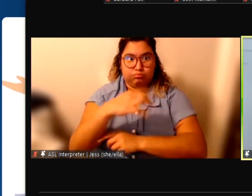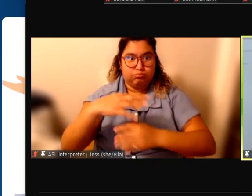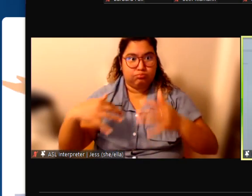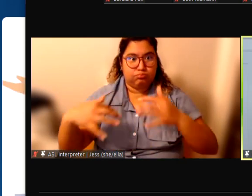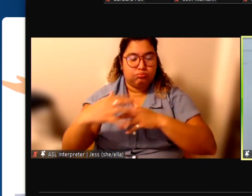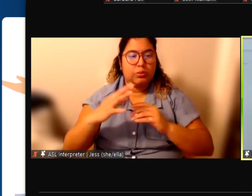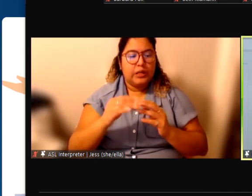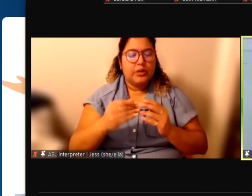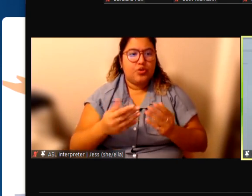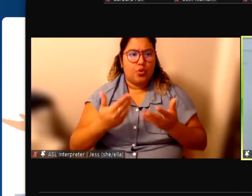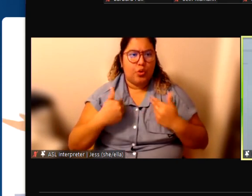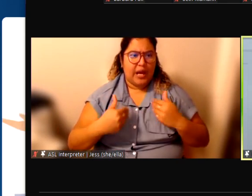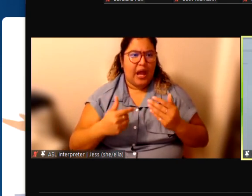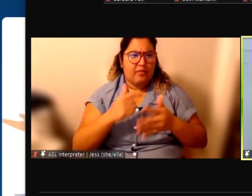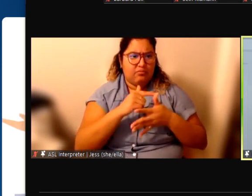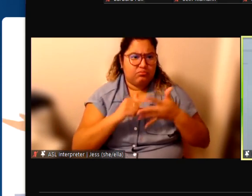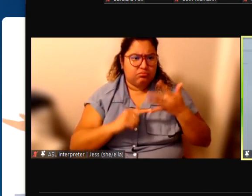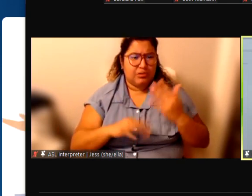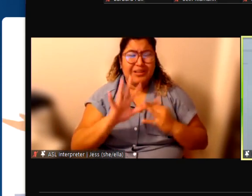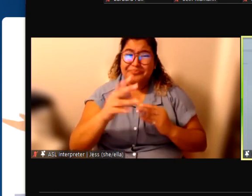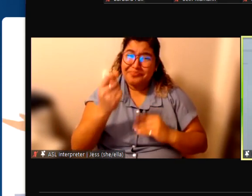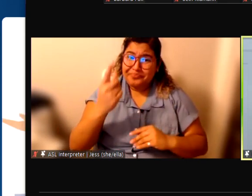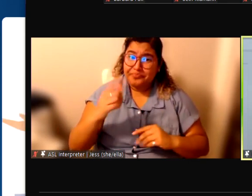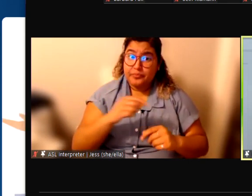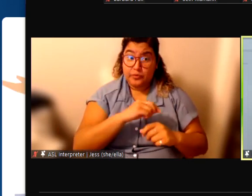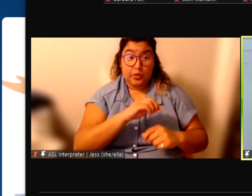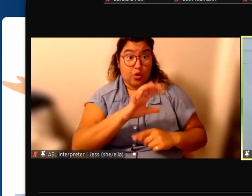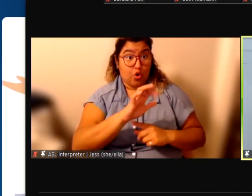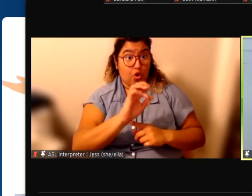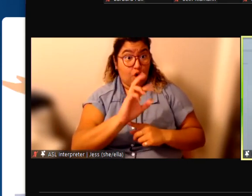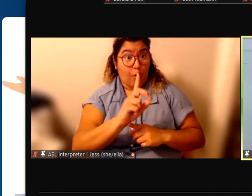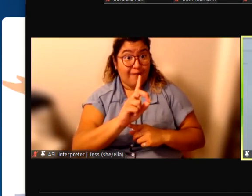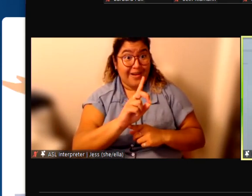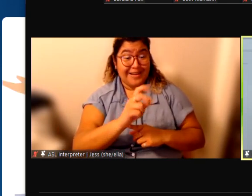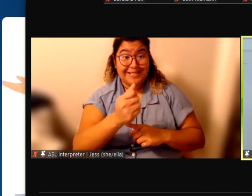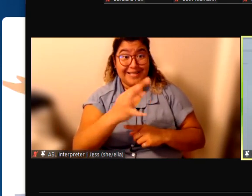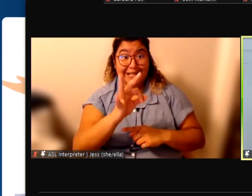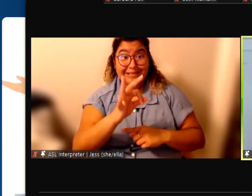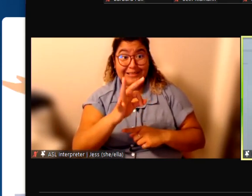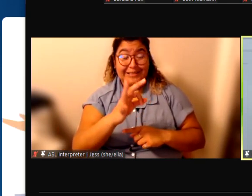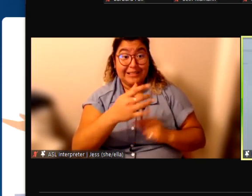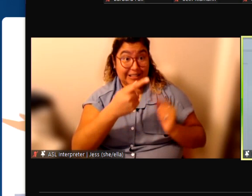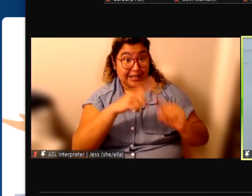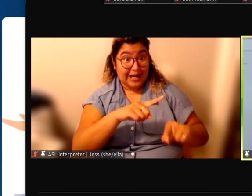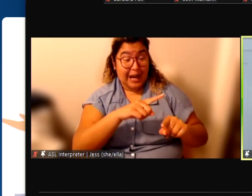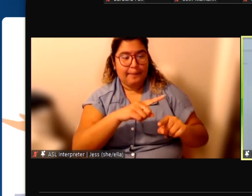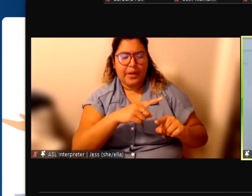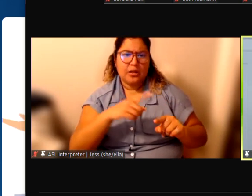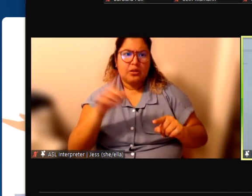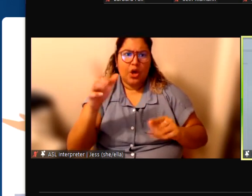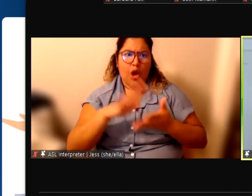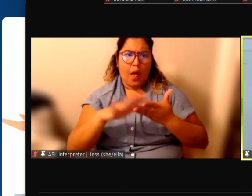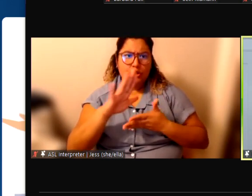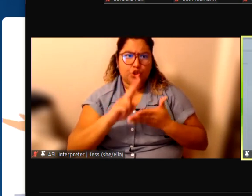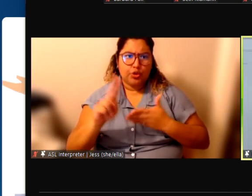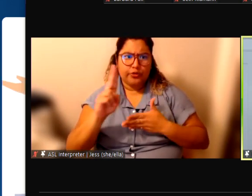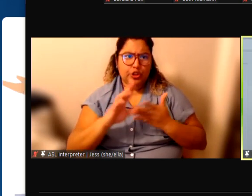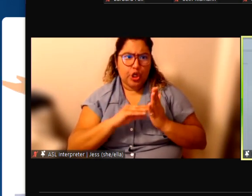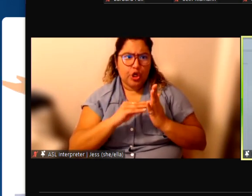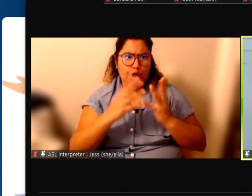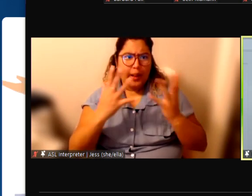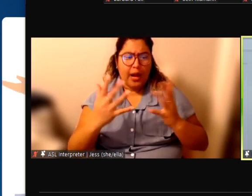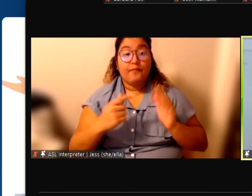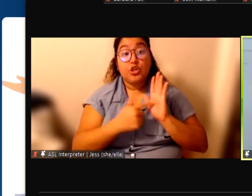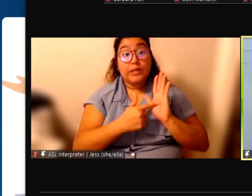and universities have learned a lot from the COVID-19 experience over the last couple of years. And so some of the strategies that they've been using, things